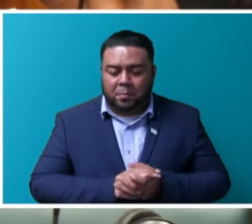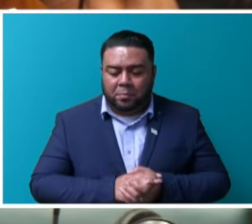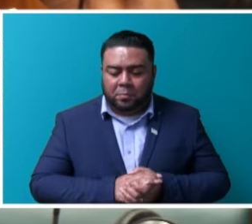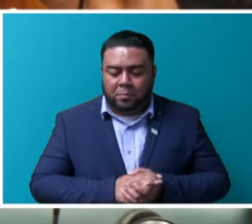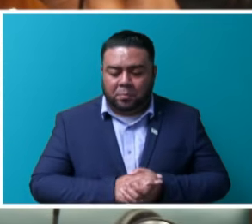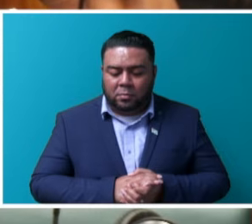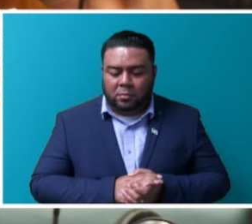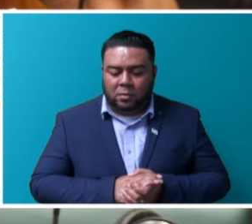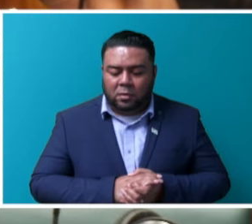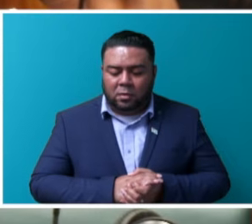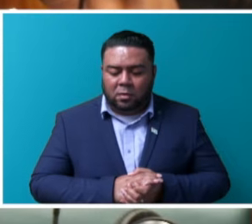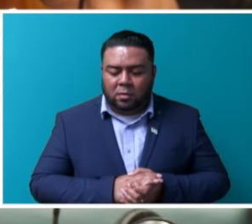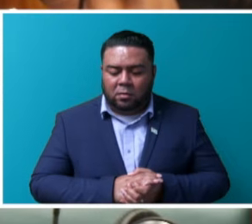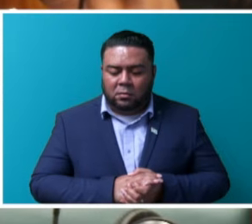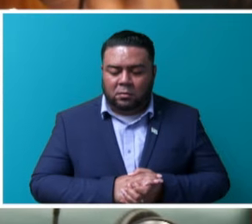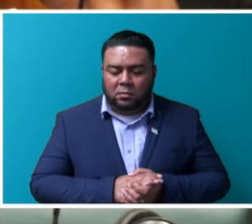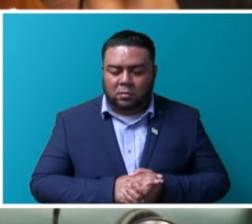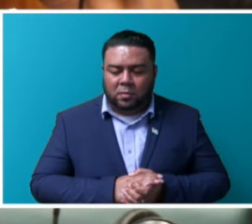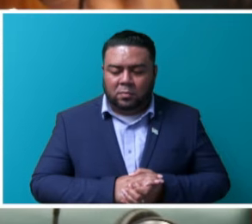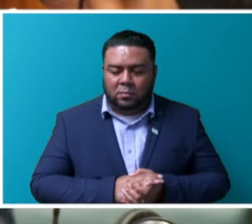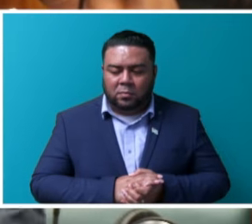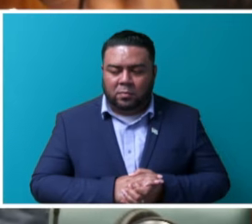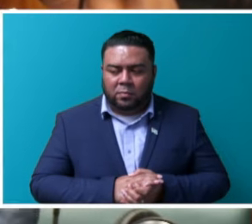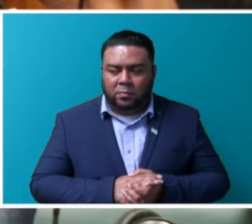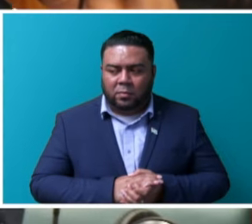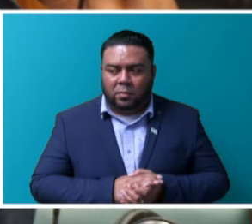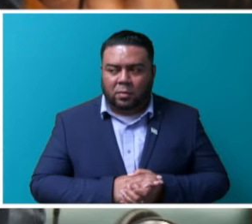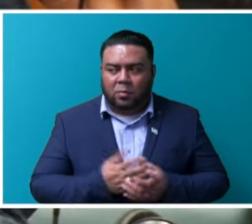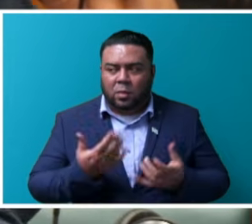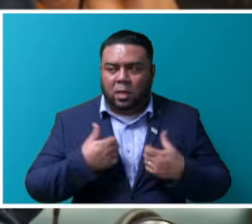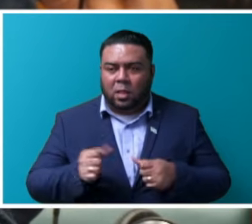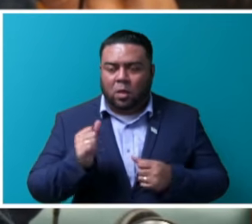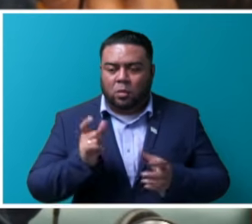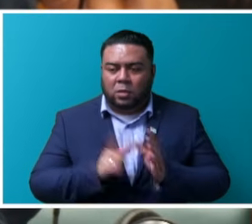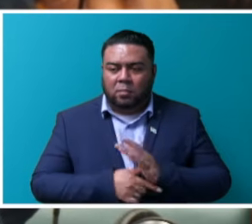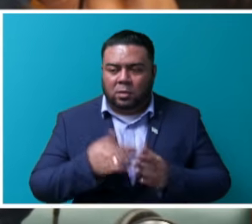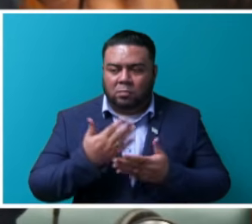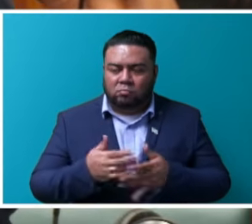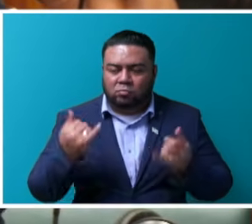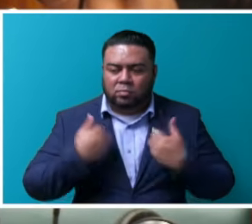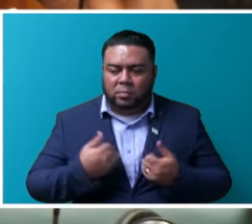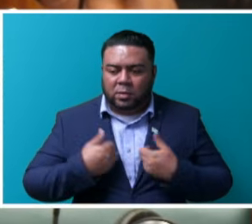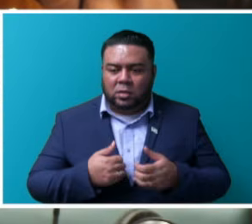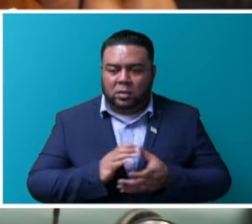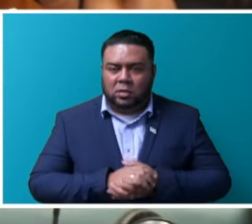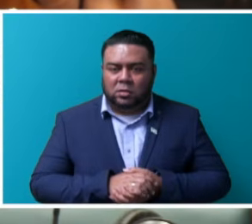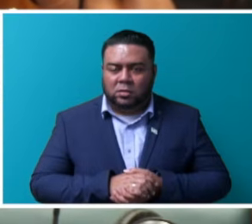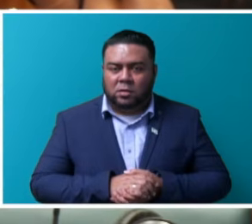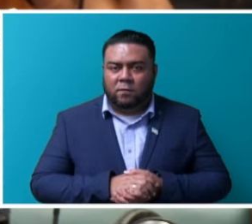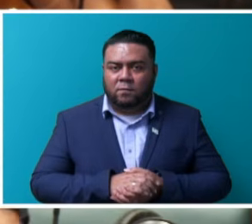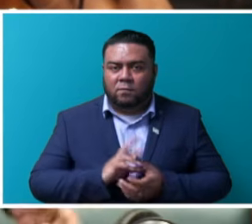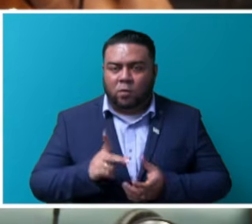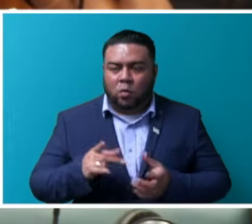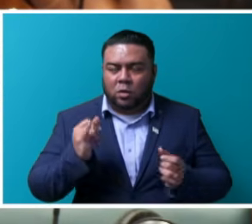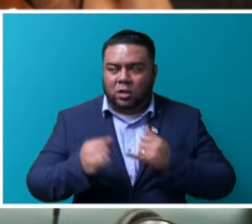establishes a legal framework that will allow timely implementation of processes required under the international